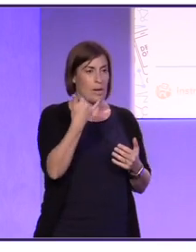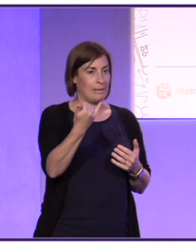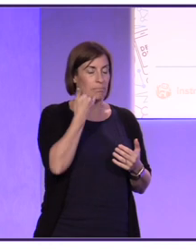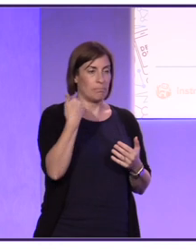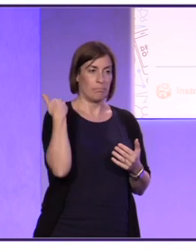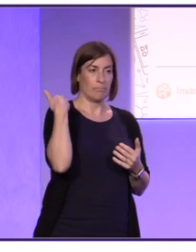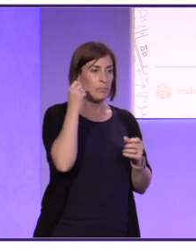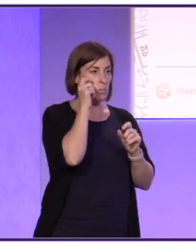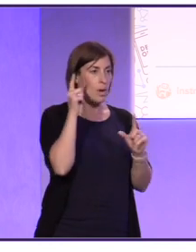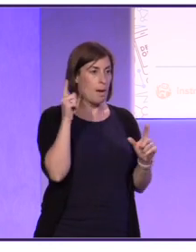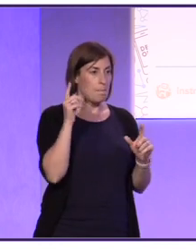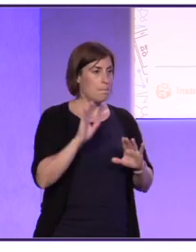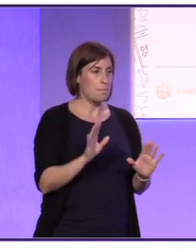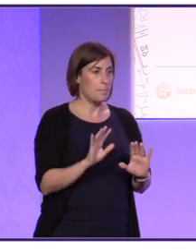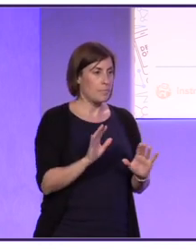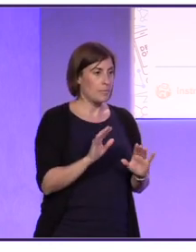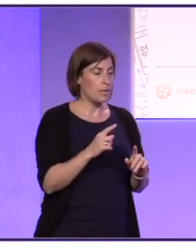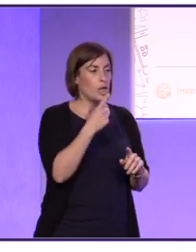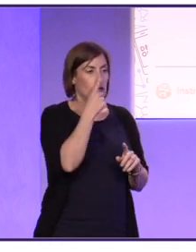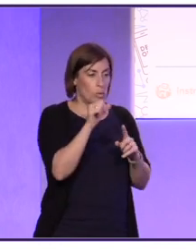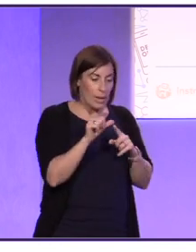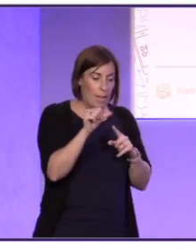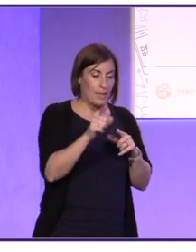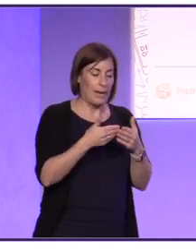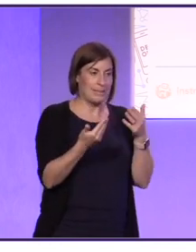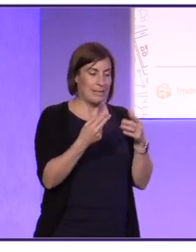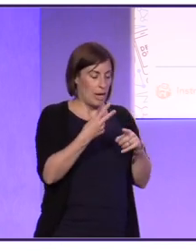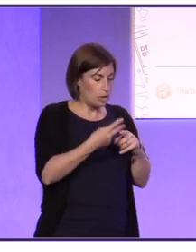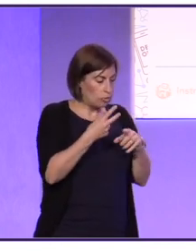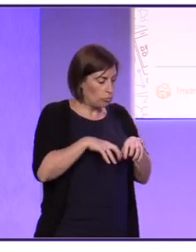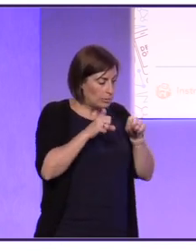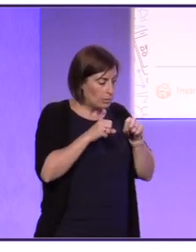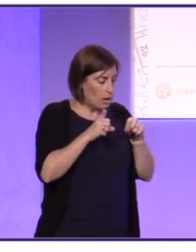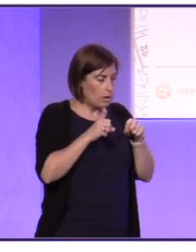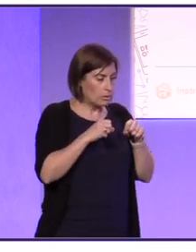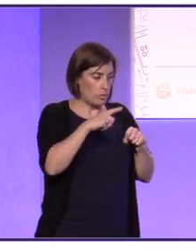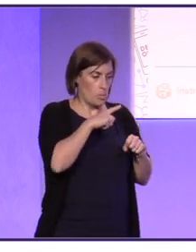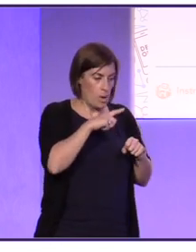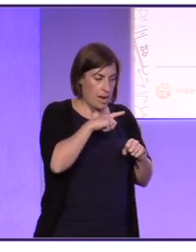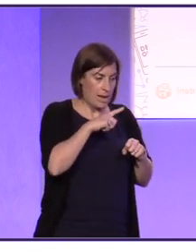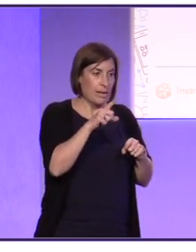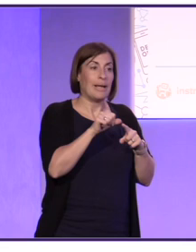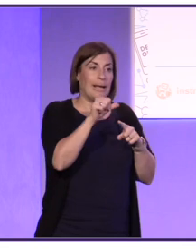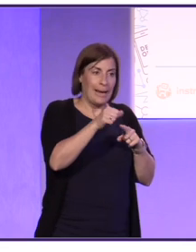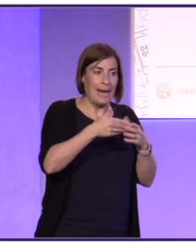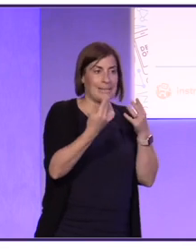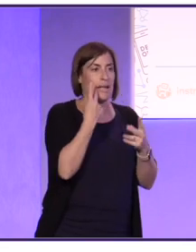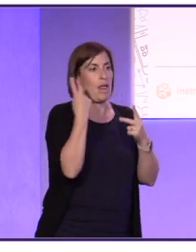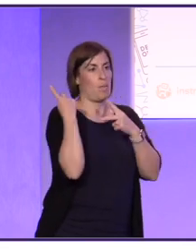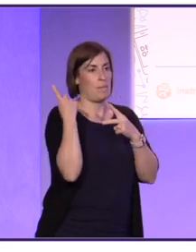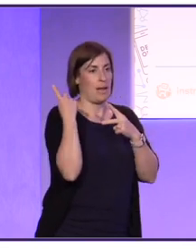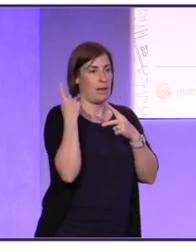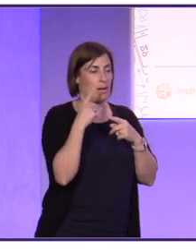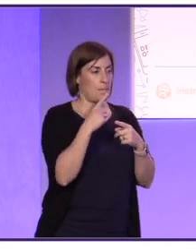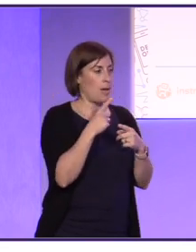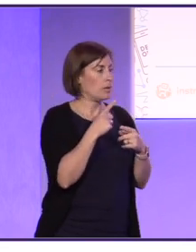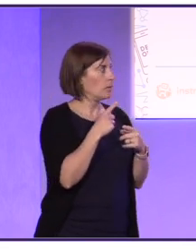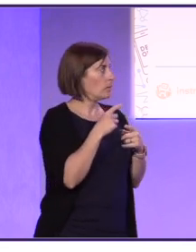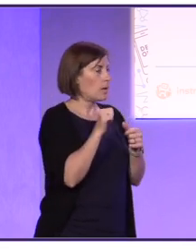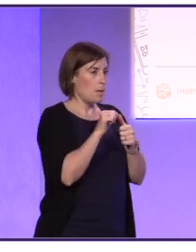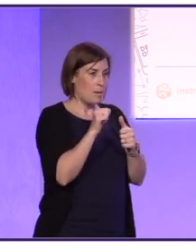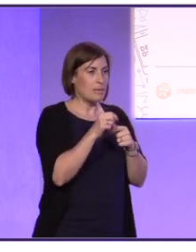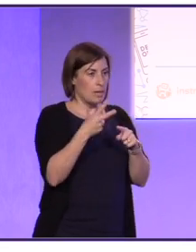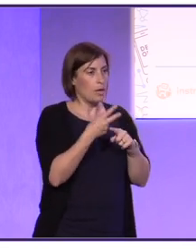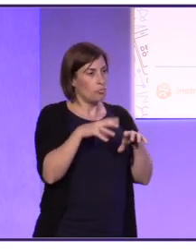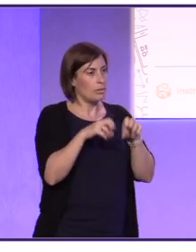it was restarted the following day, but if that gets you out of the weeds at that point, then do it.